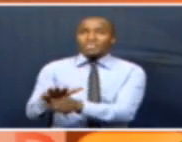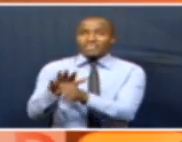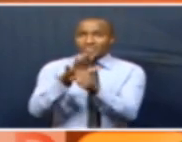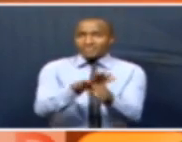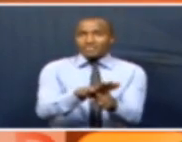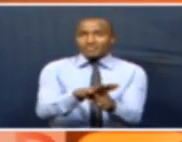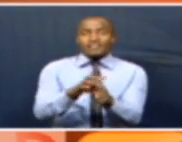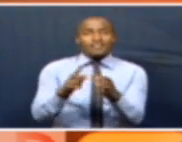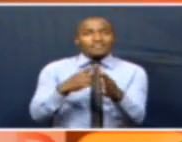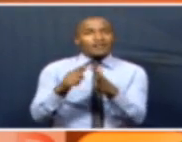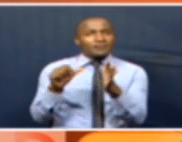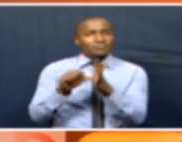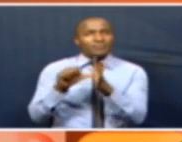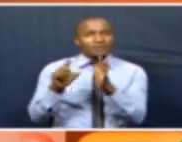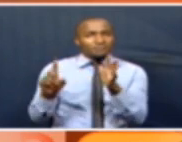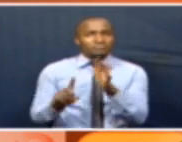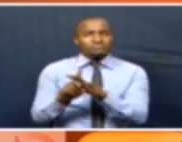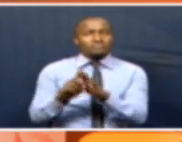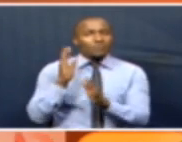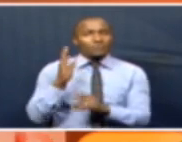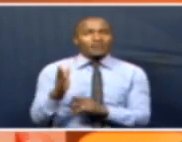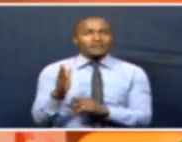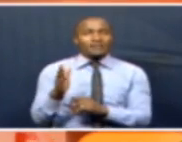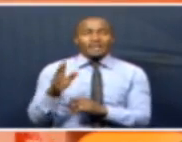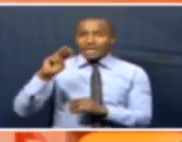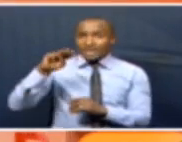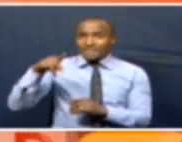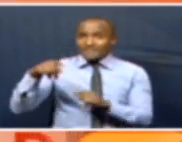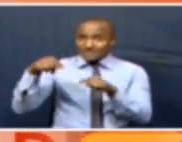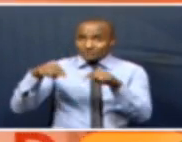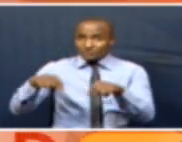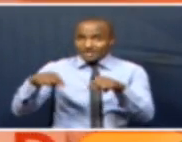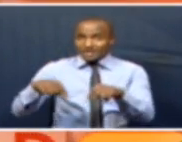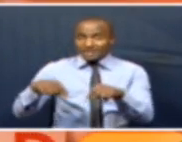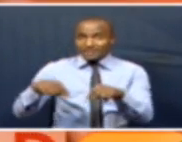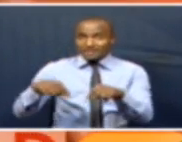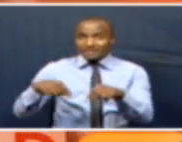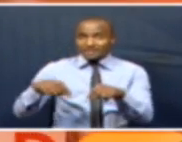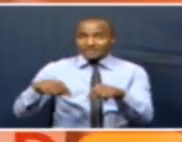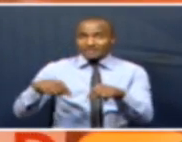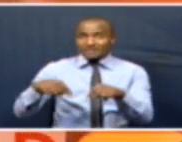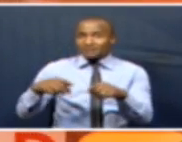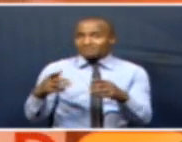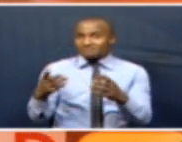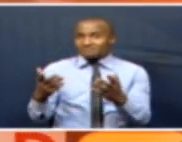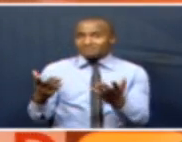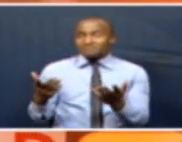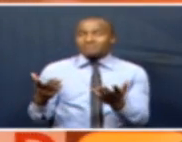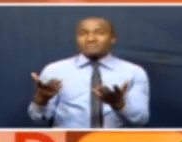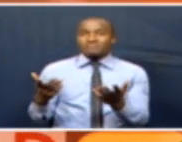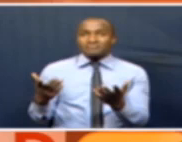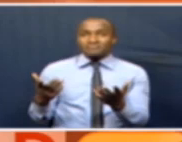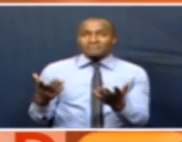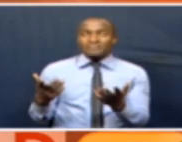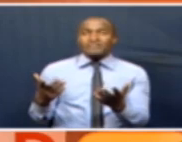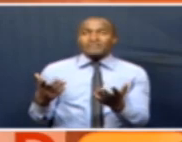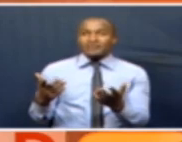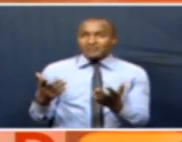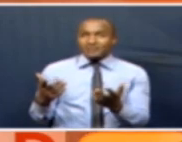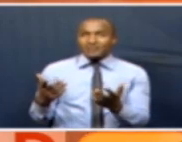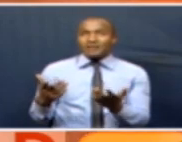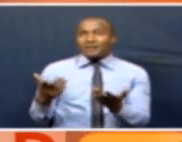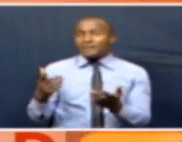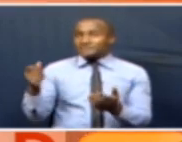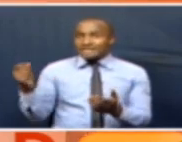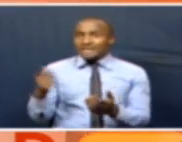there'll be a lot of trouble. A member of parliament today has to be paid, I understand, 800,000 a